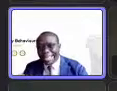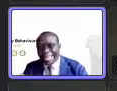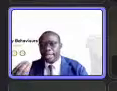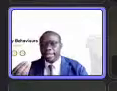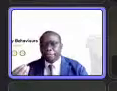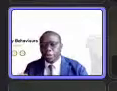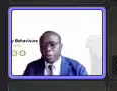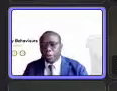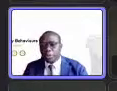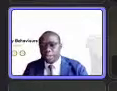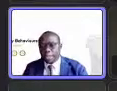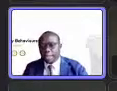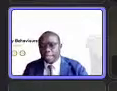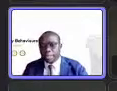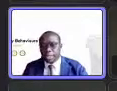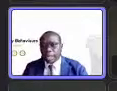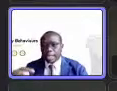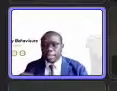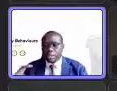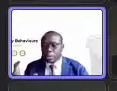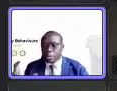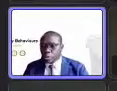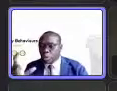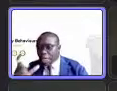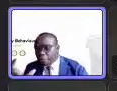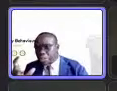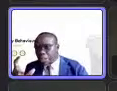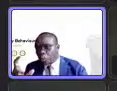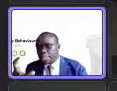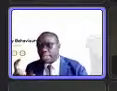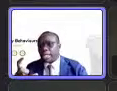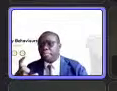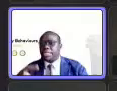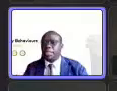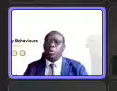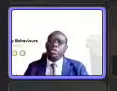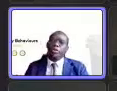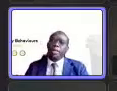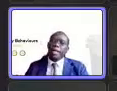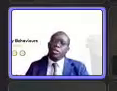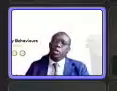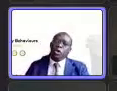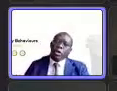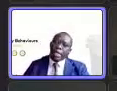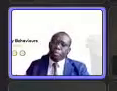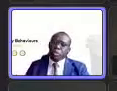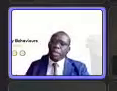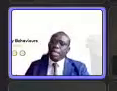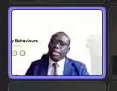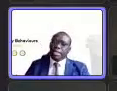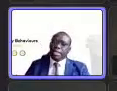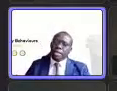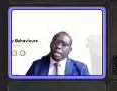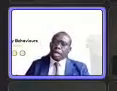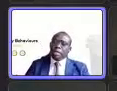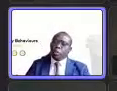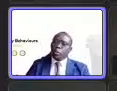to distill the fuel to the levels required. That means that they will also rely on imports,